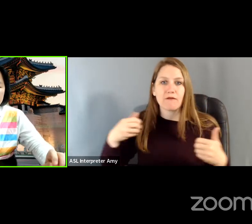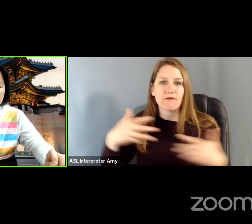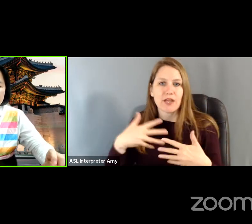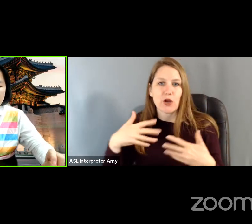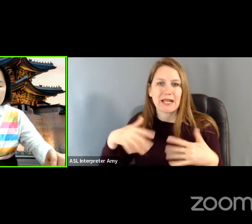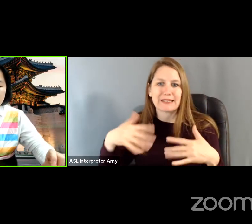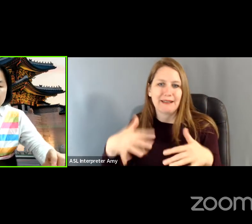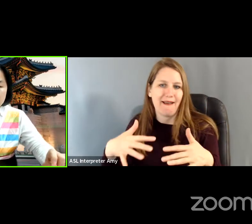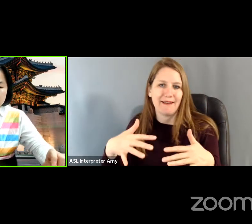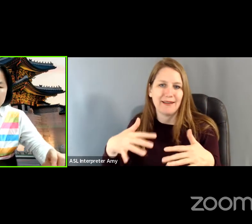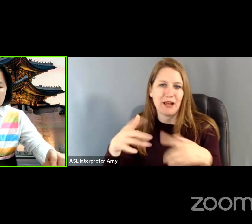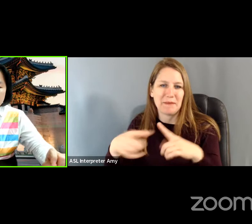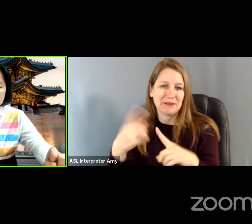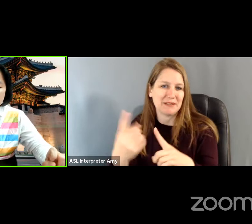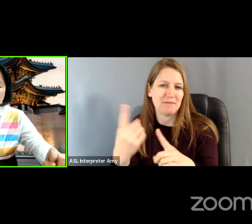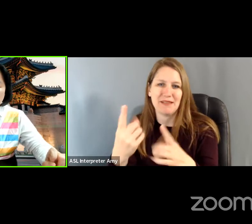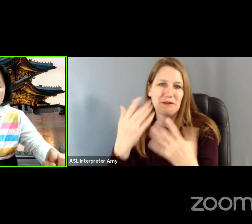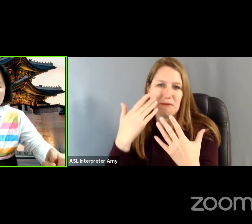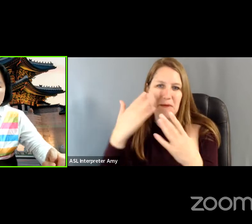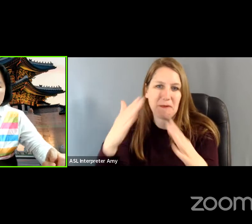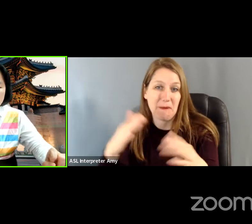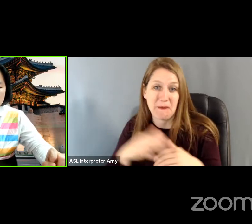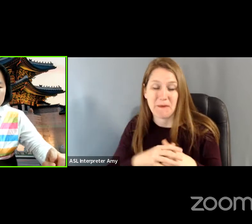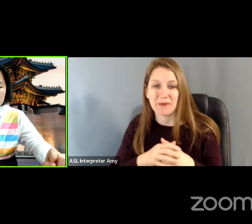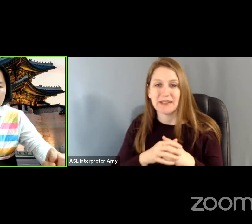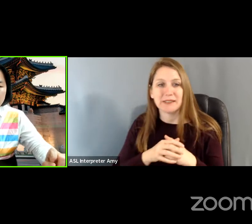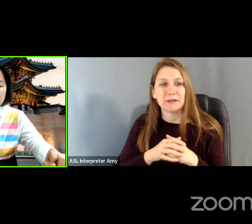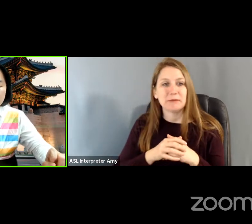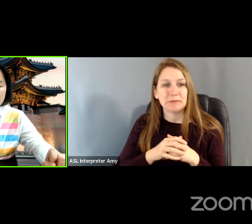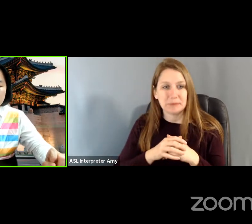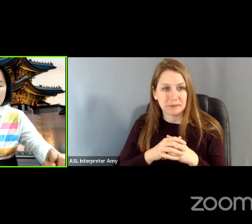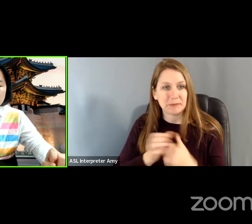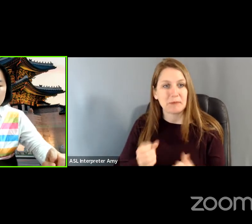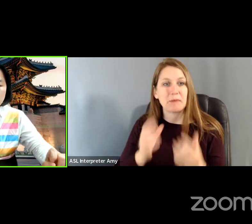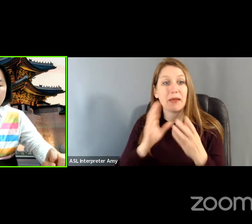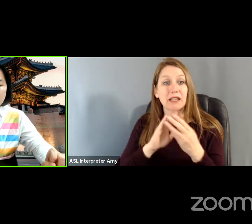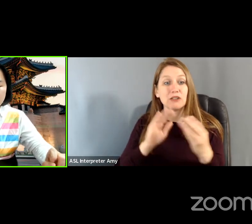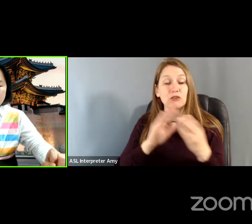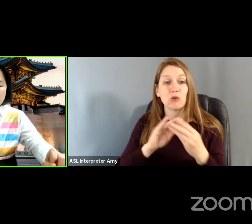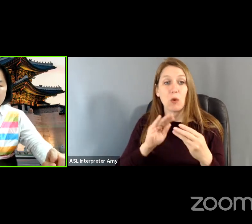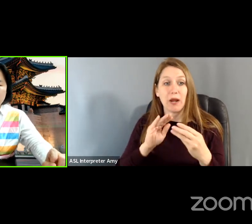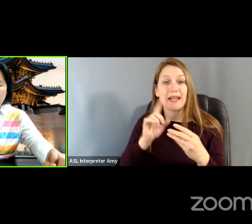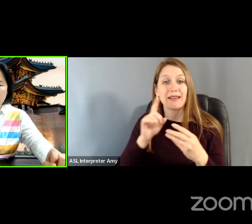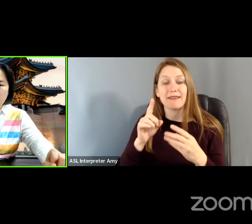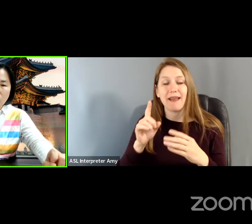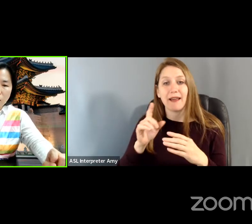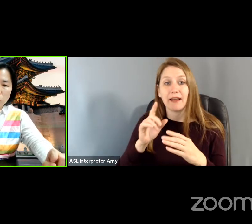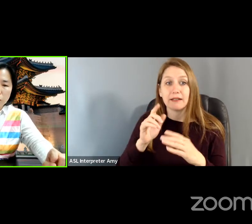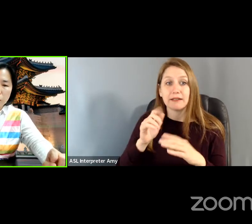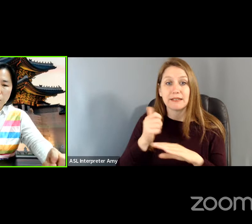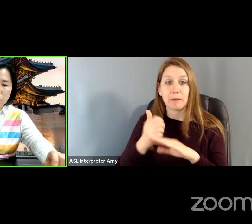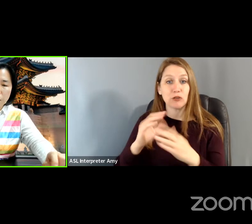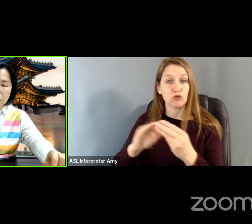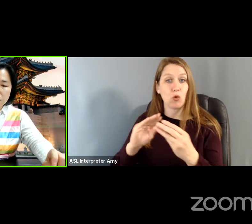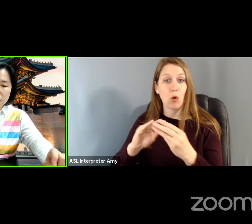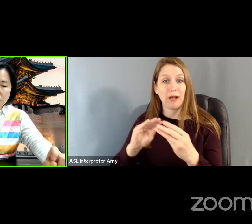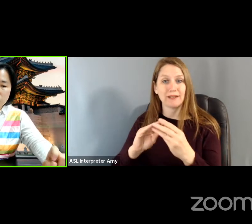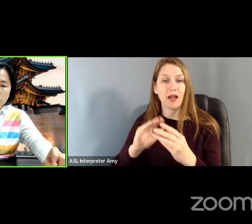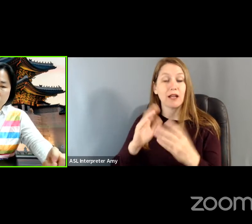There are statistics that folktales featuring a tiger as the main character account